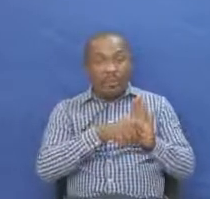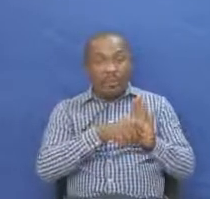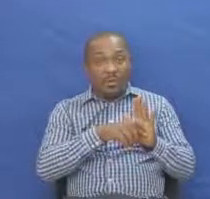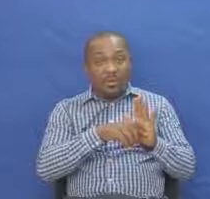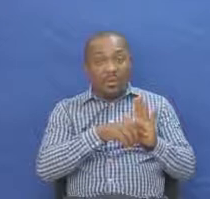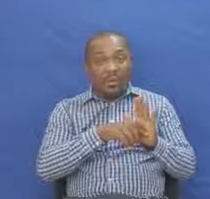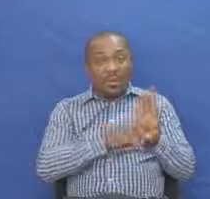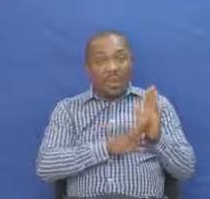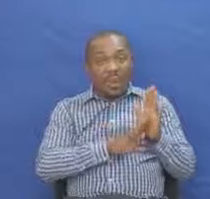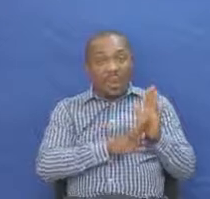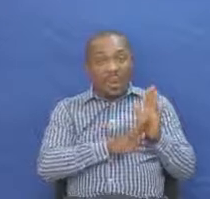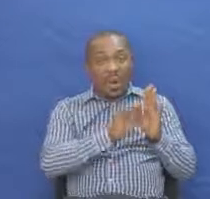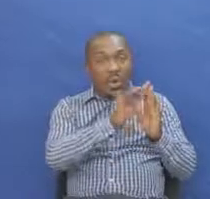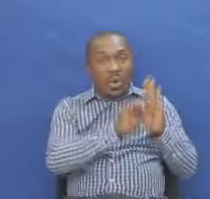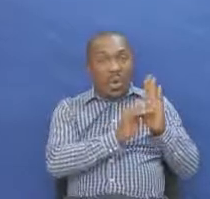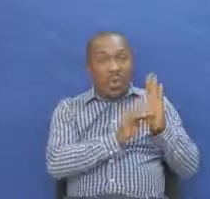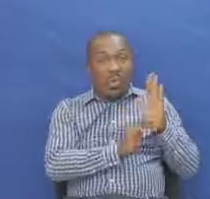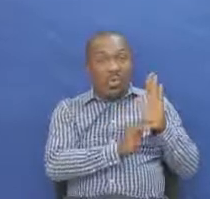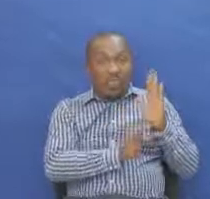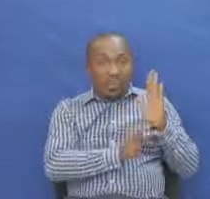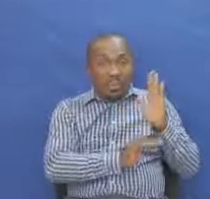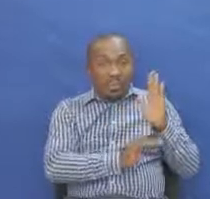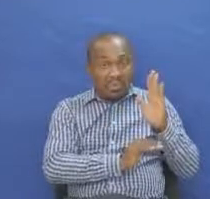but an organism